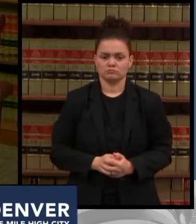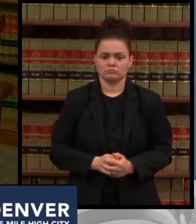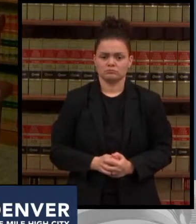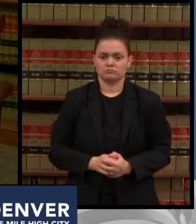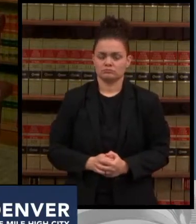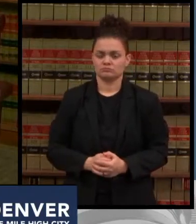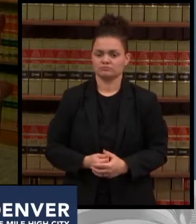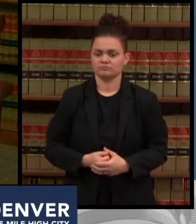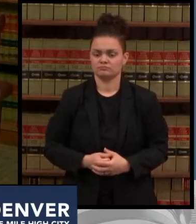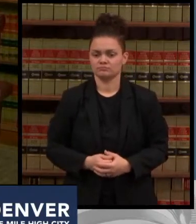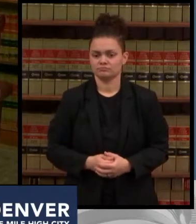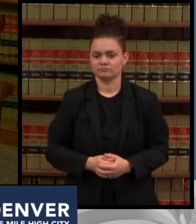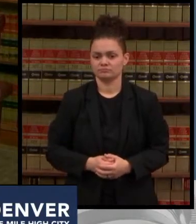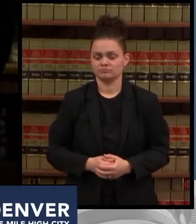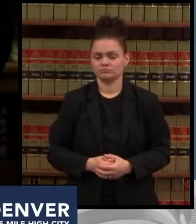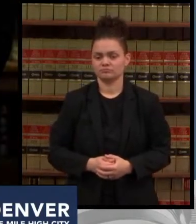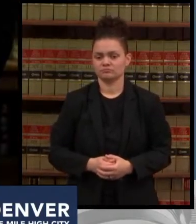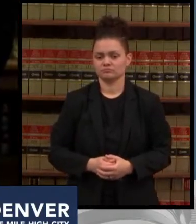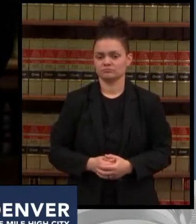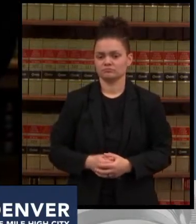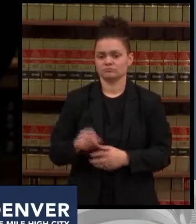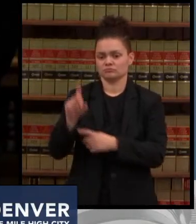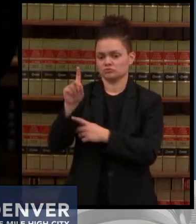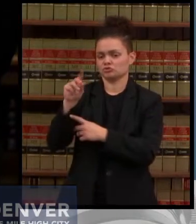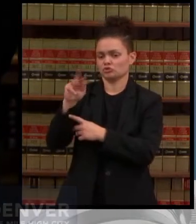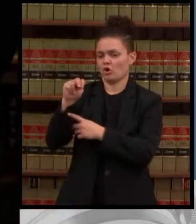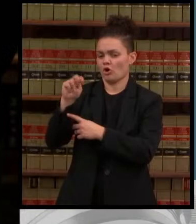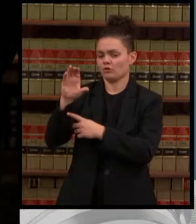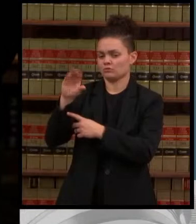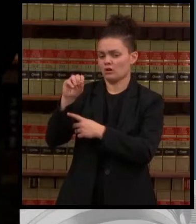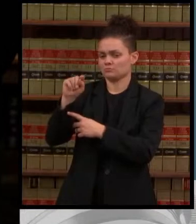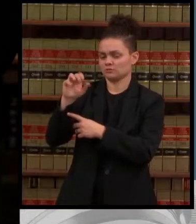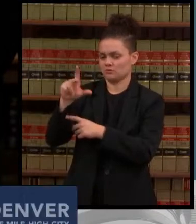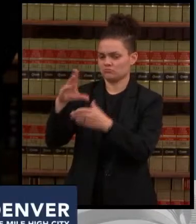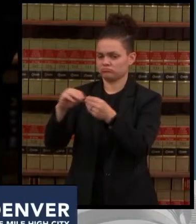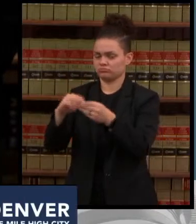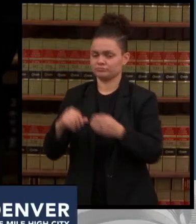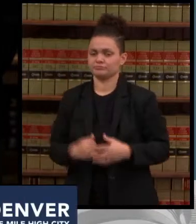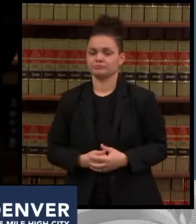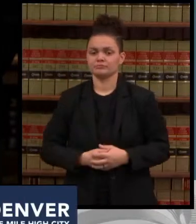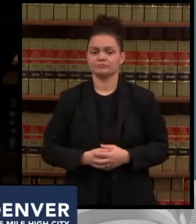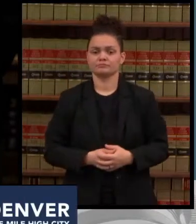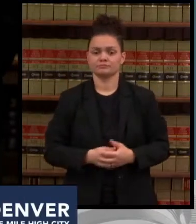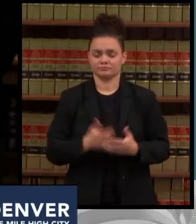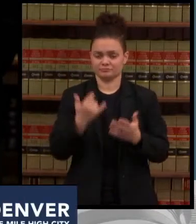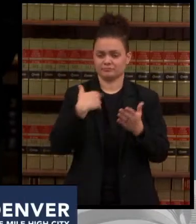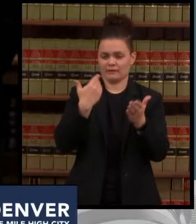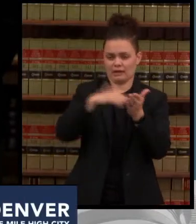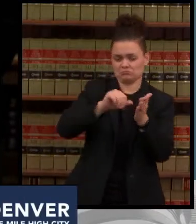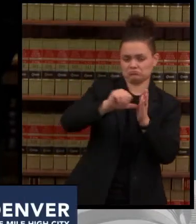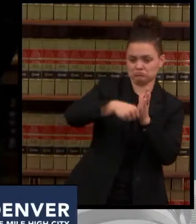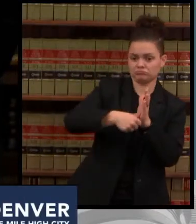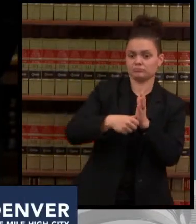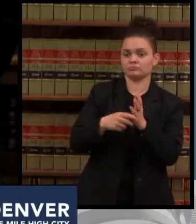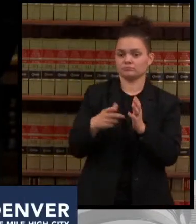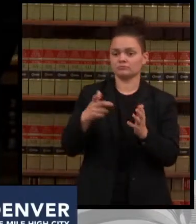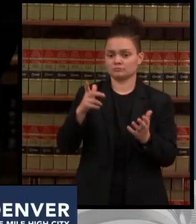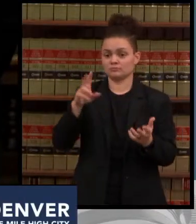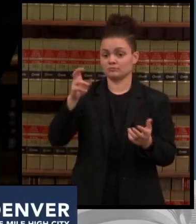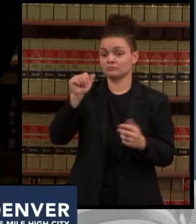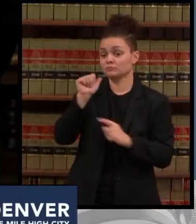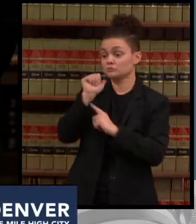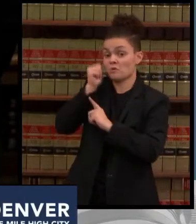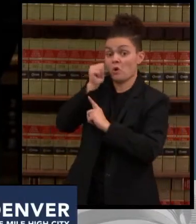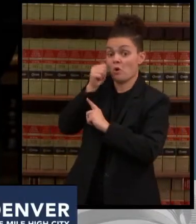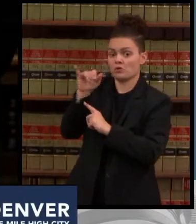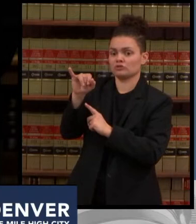What I'd like to say for Jefferson County, what makes tomorrow different than today? Tomorrow people can feel safer in Jefferson County. People can feel